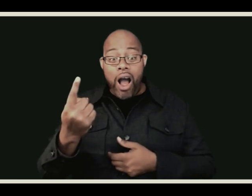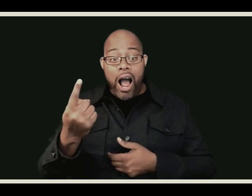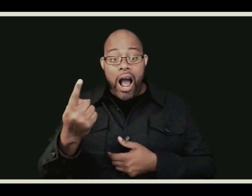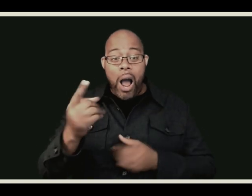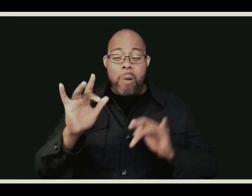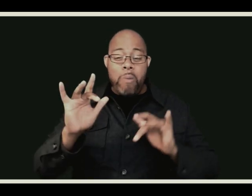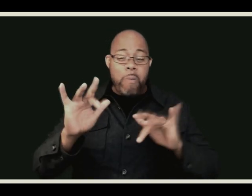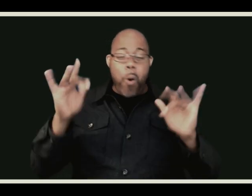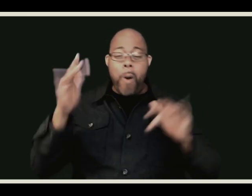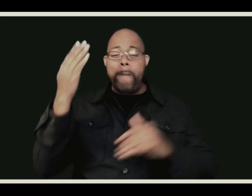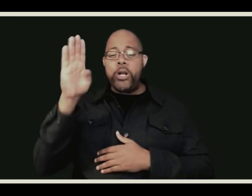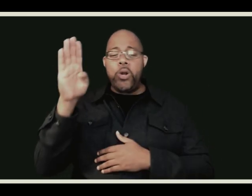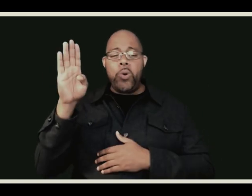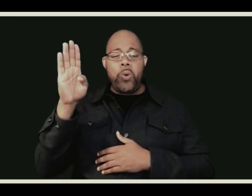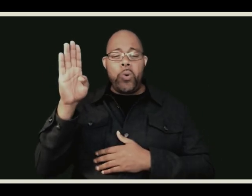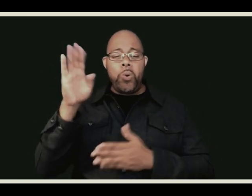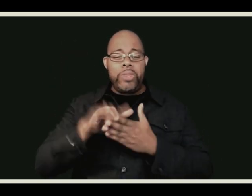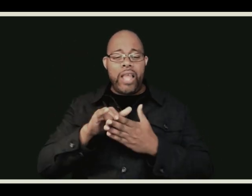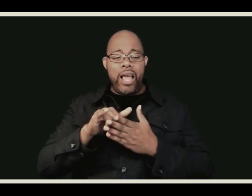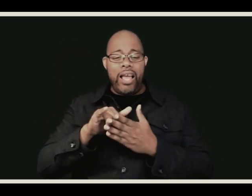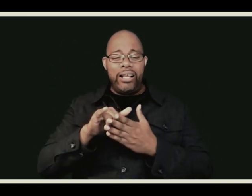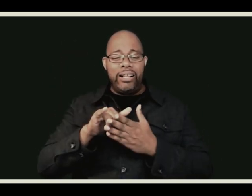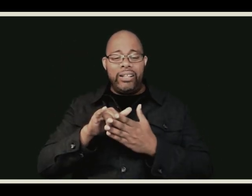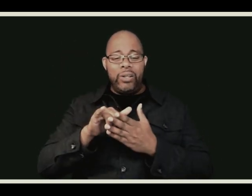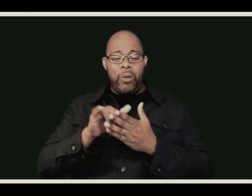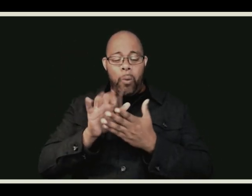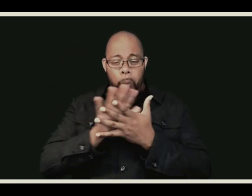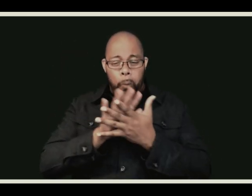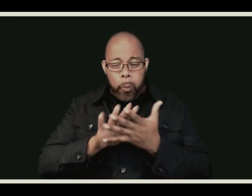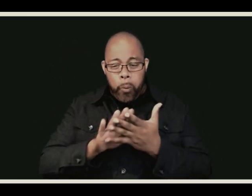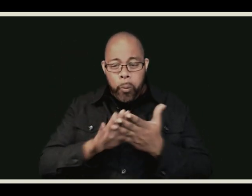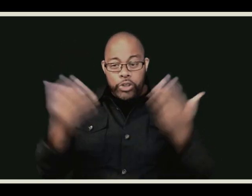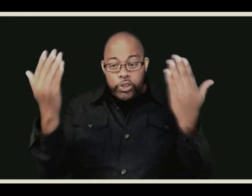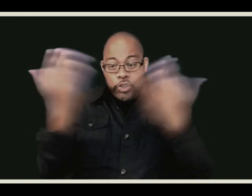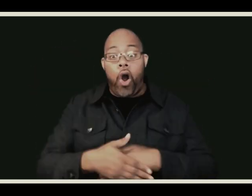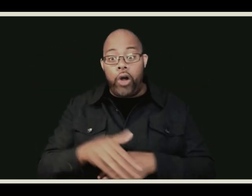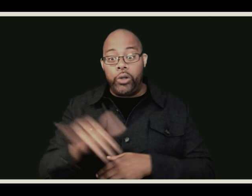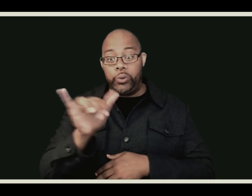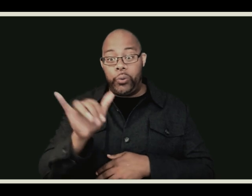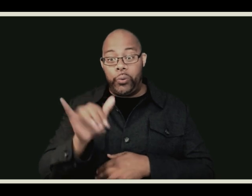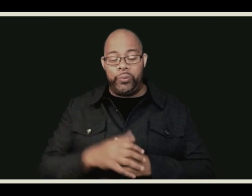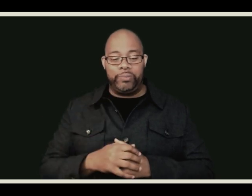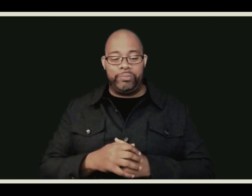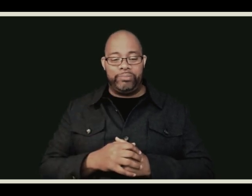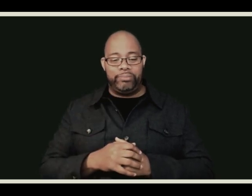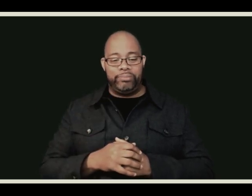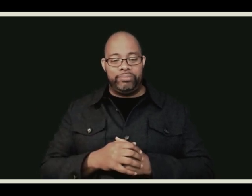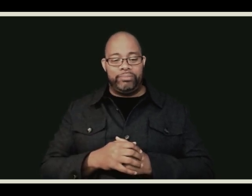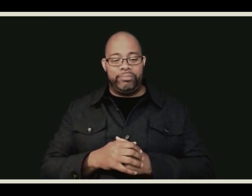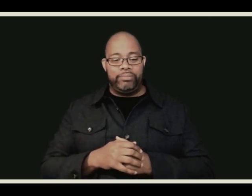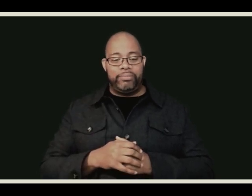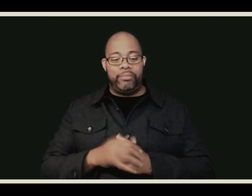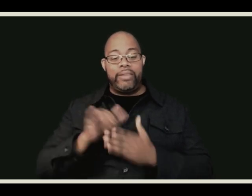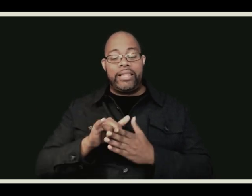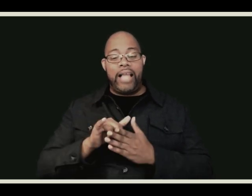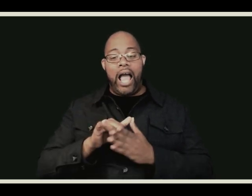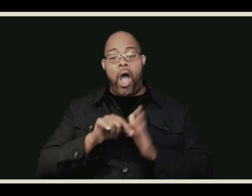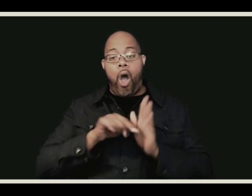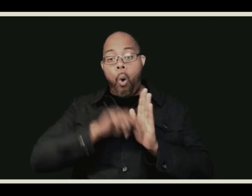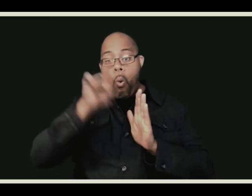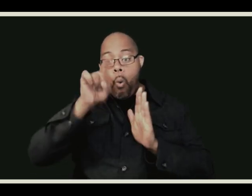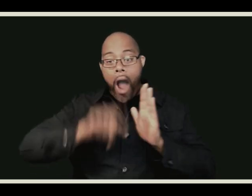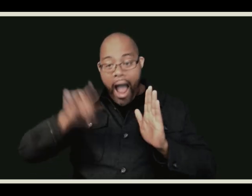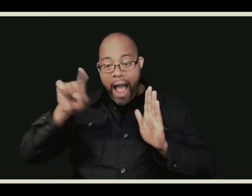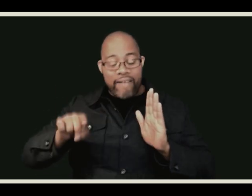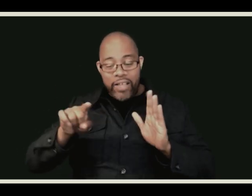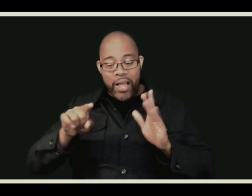a bright blue sea, which then fades into darkness as well. This wavelength